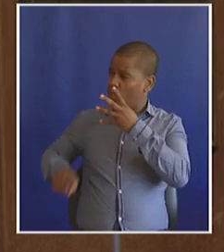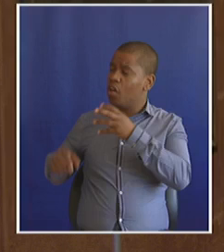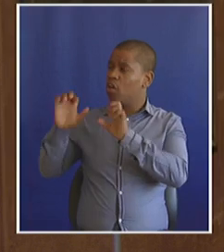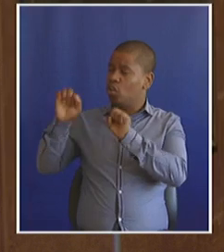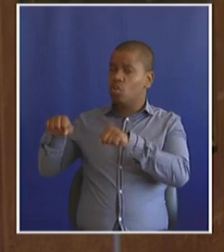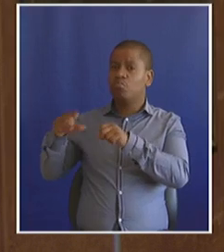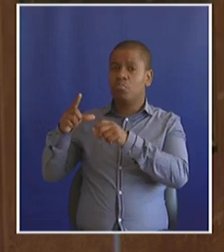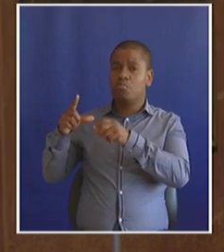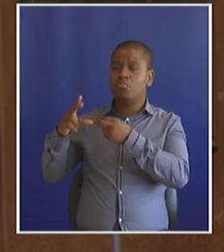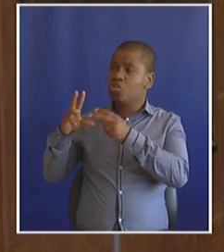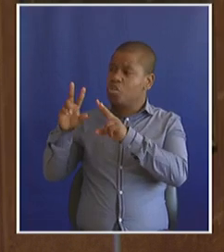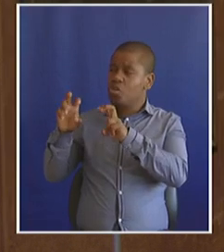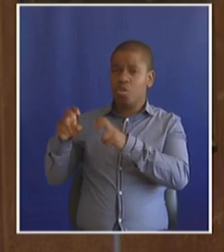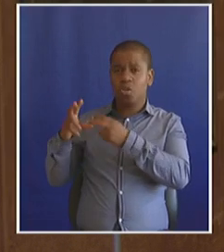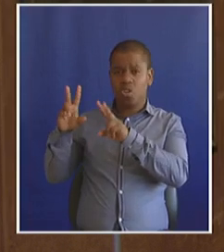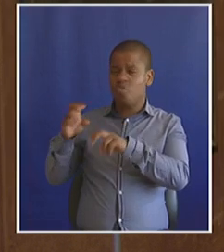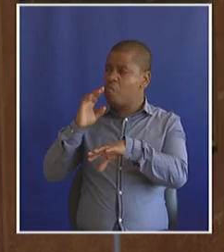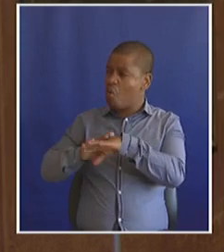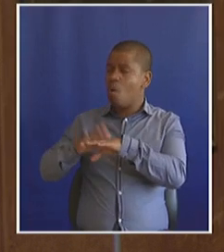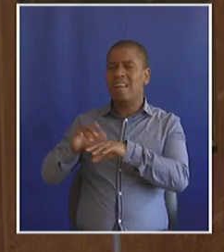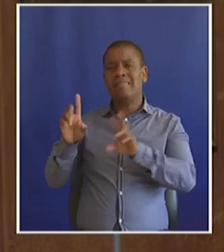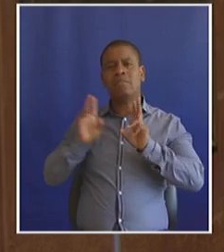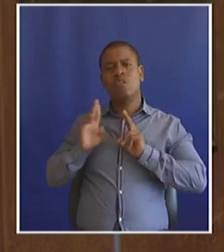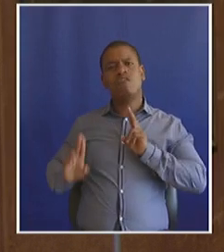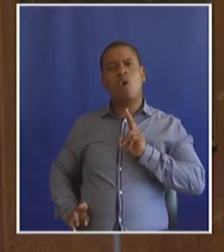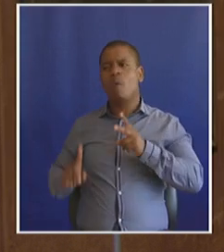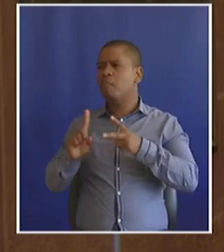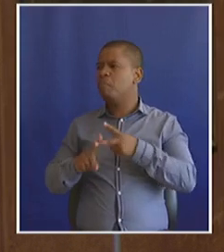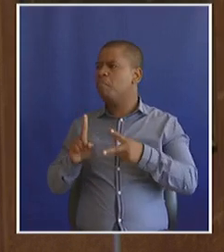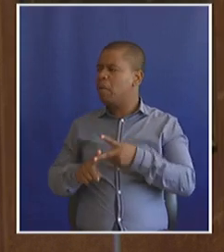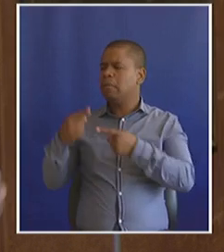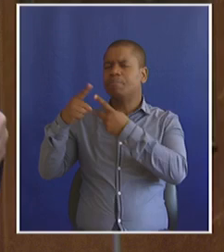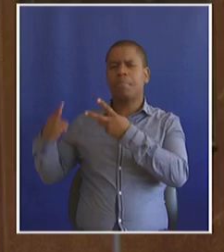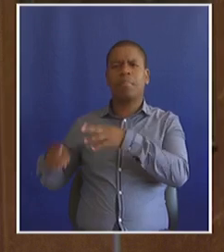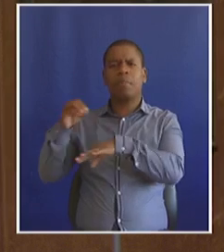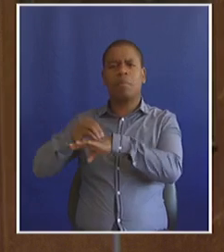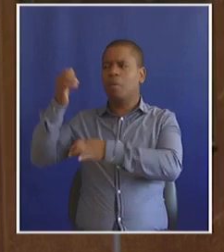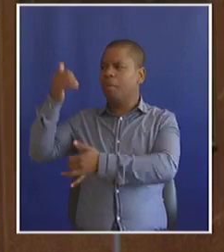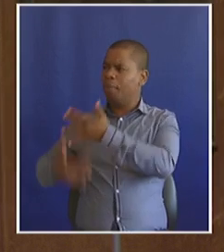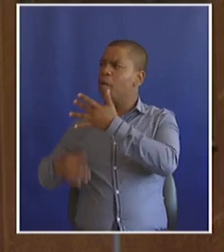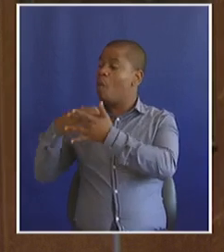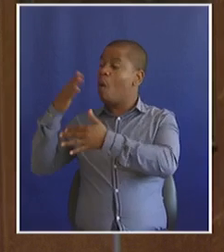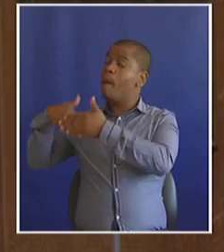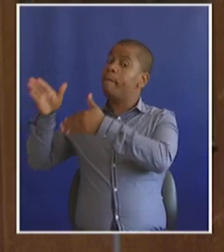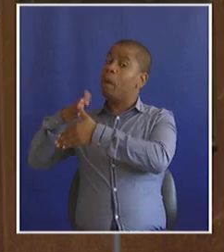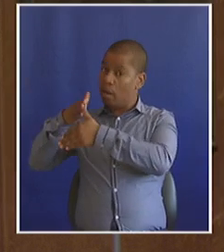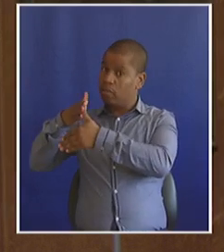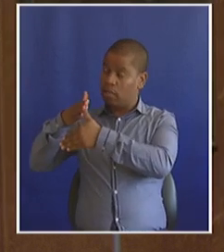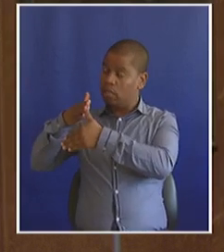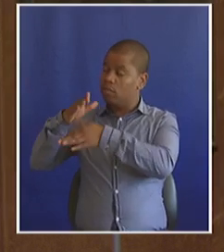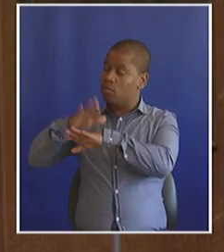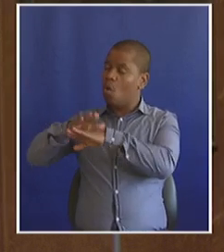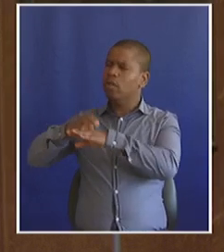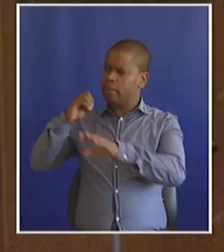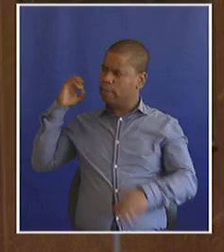for staff and rehabilitation, which is already under budgeted, which also needs to be prioritized at a substantial